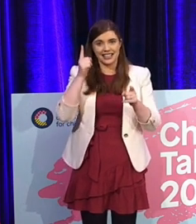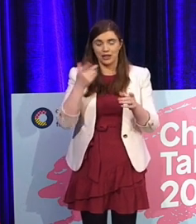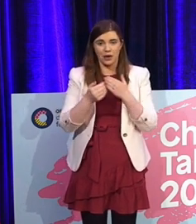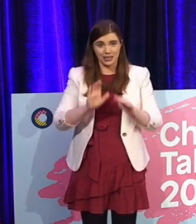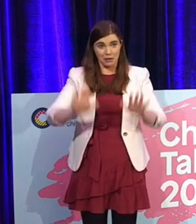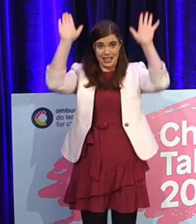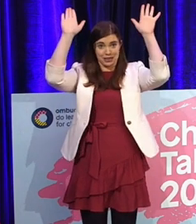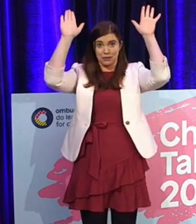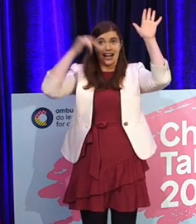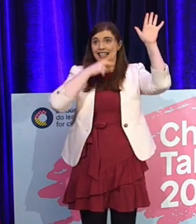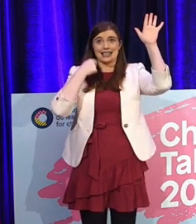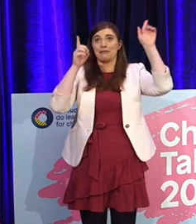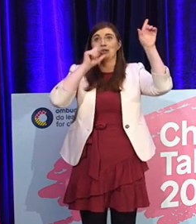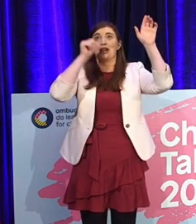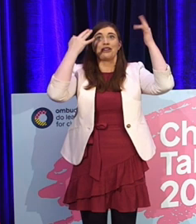up here and said,